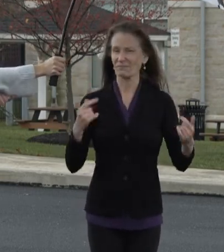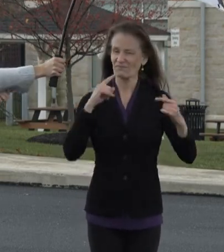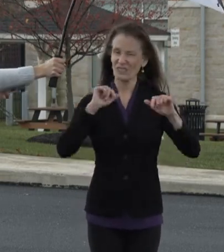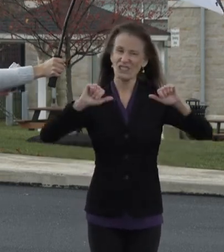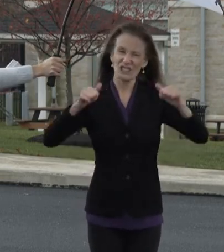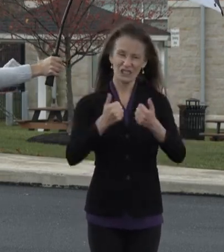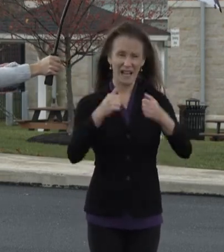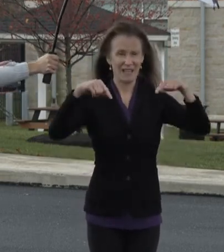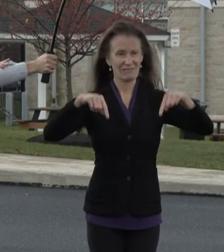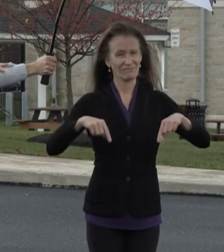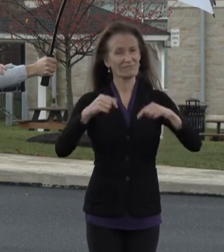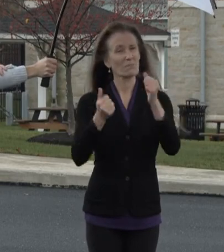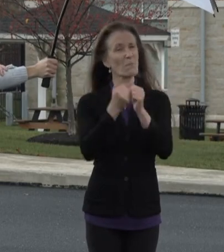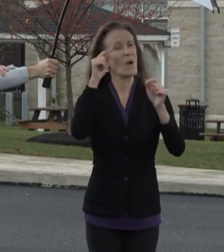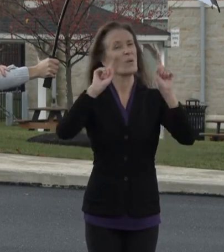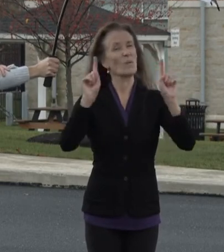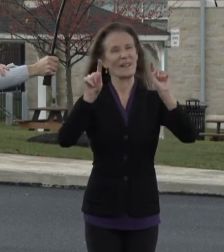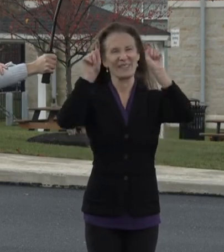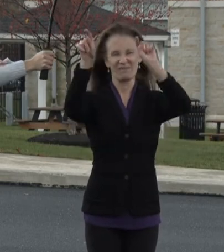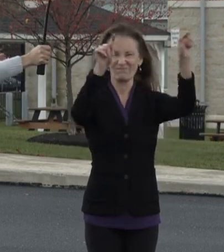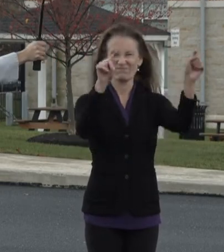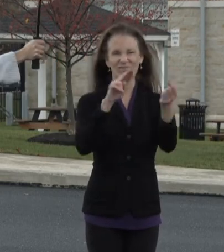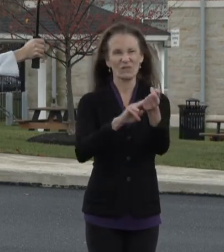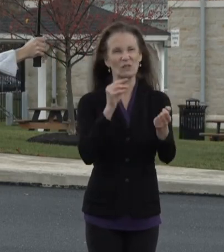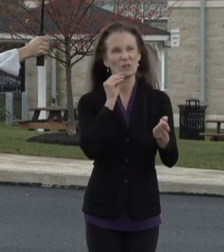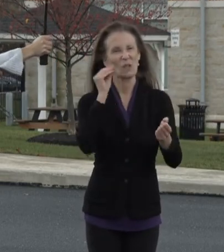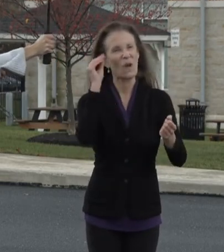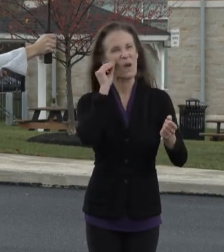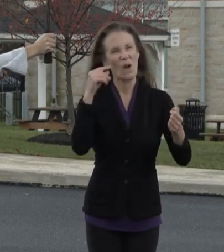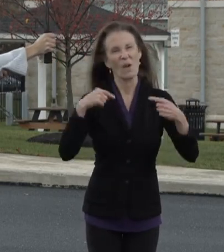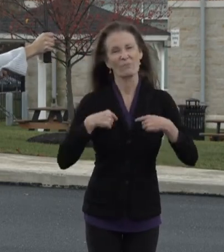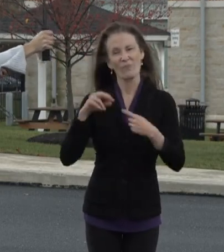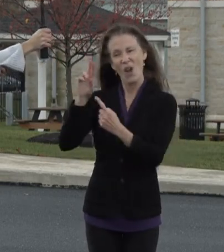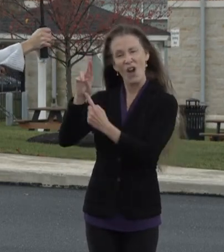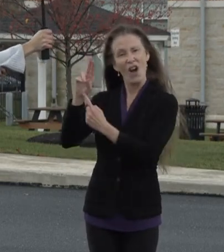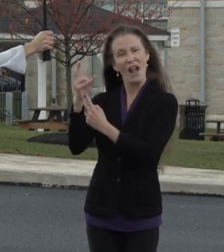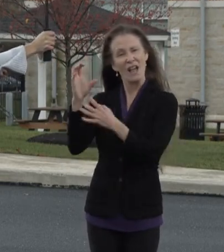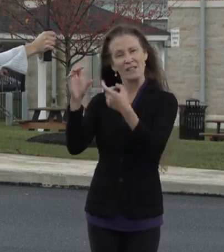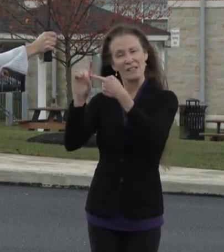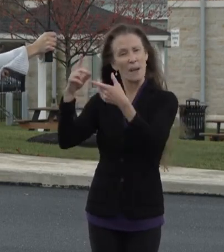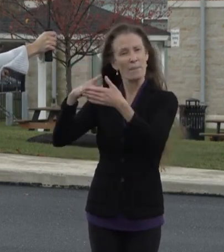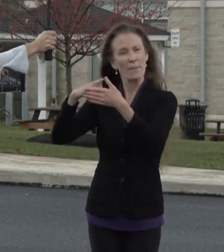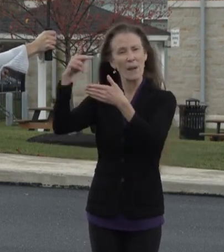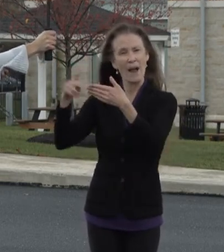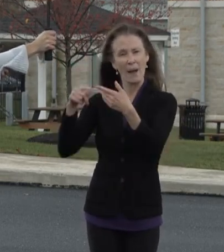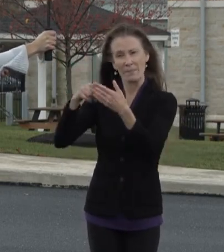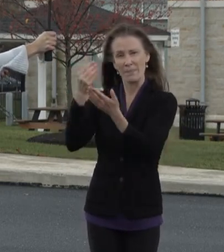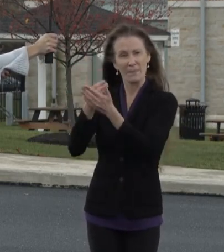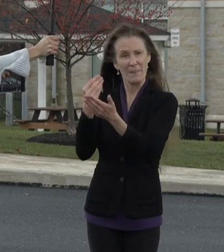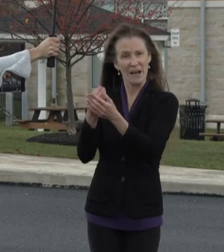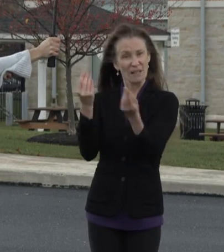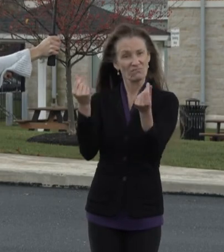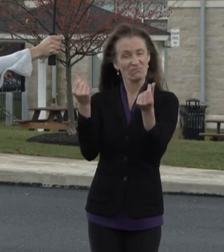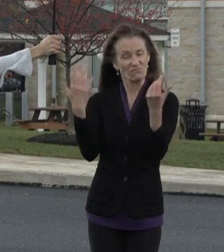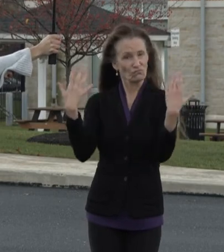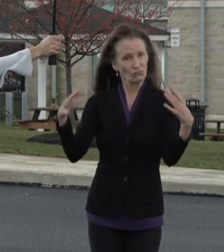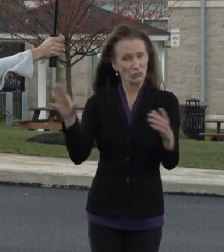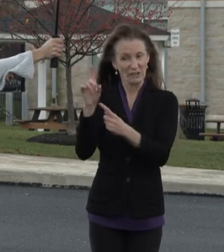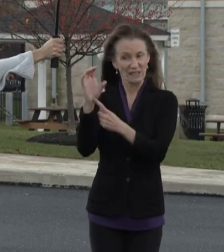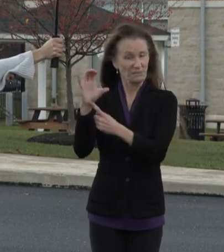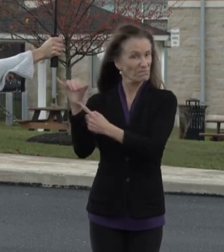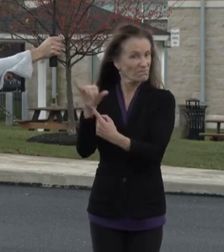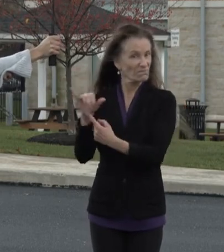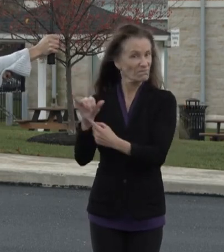care facilities. I might add that the RIC program's funding ends at the end of this year, and we need the CARES Act funding to